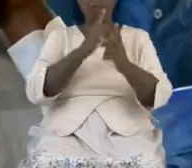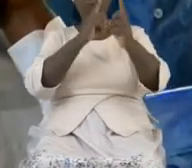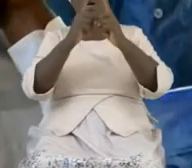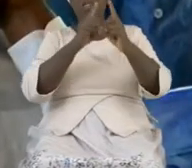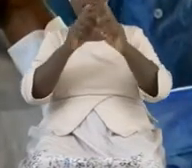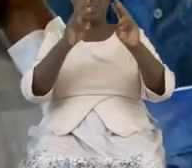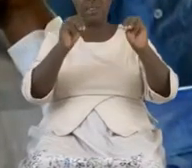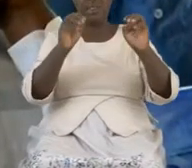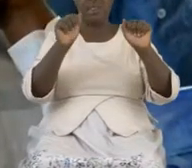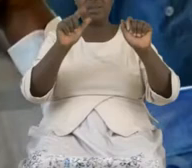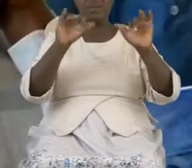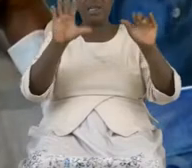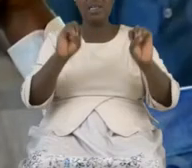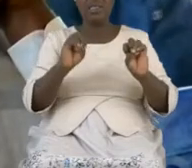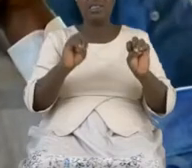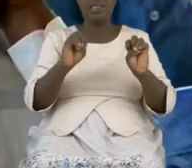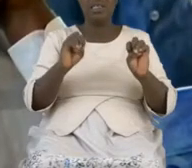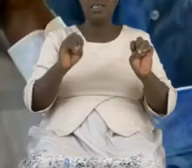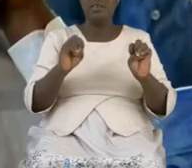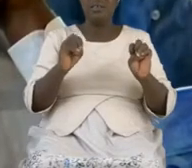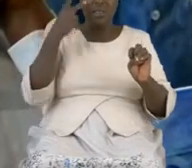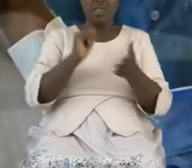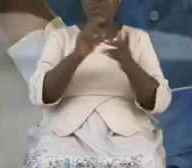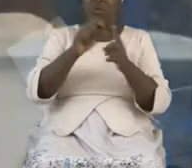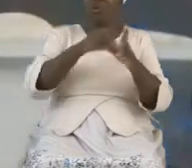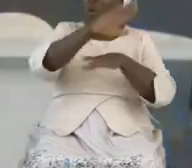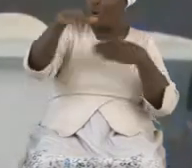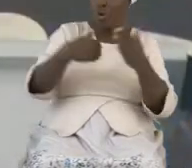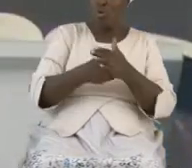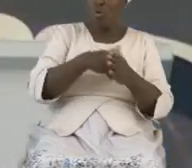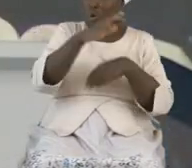all. All malice. Diplomatic malice.